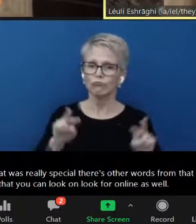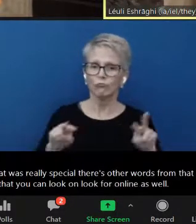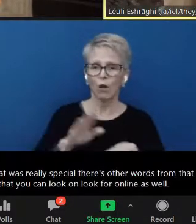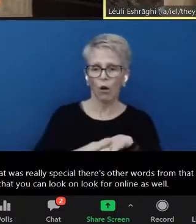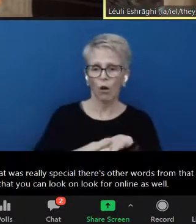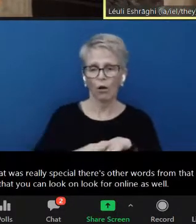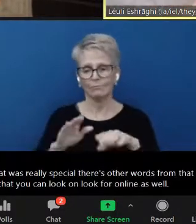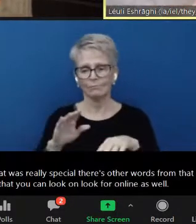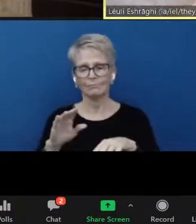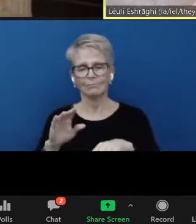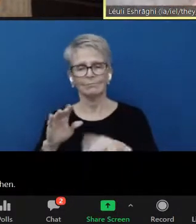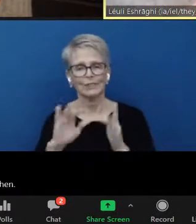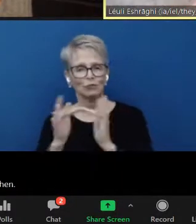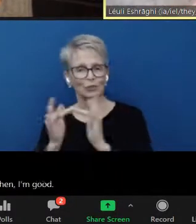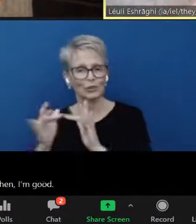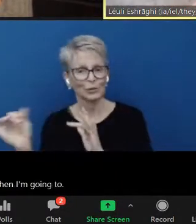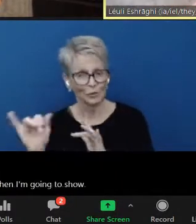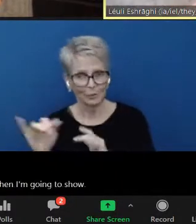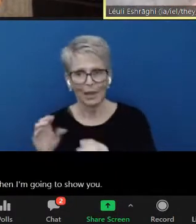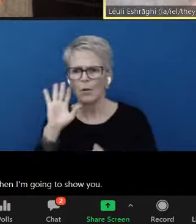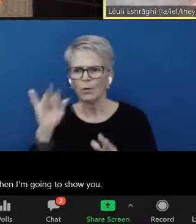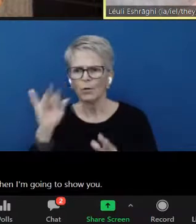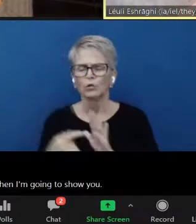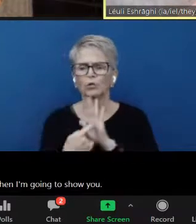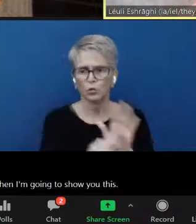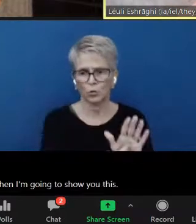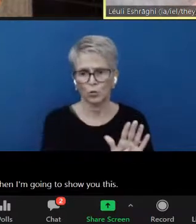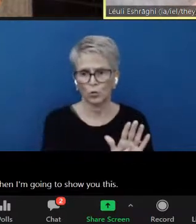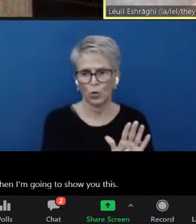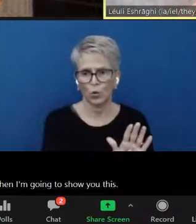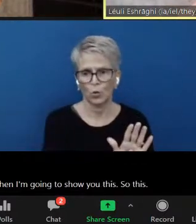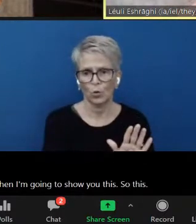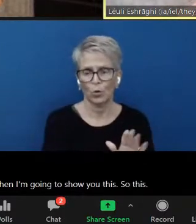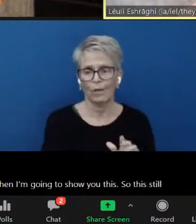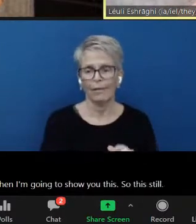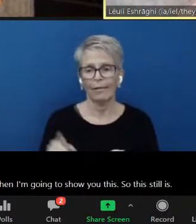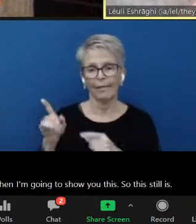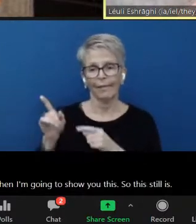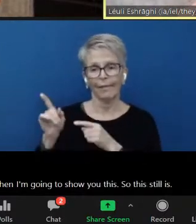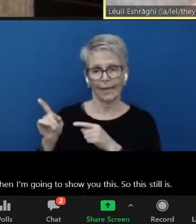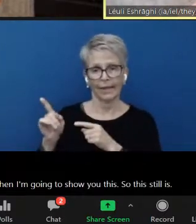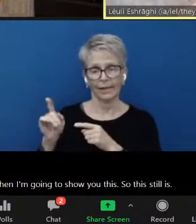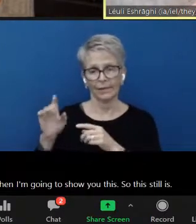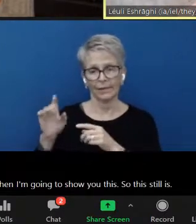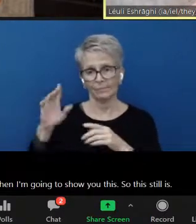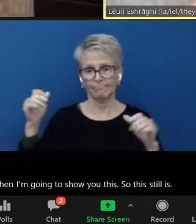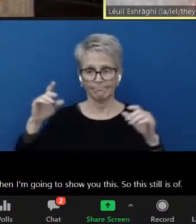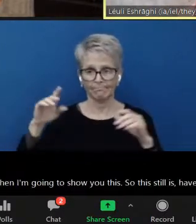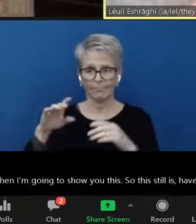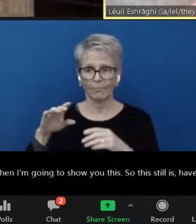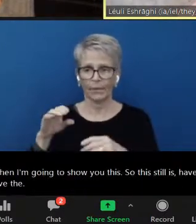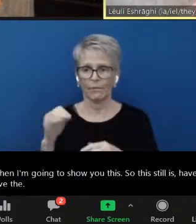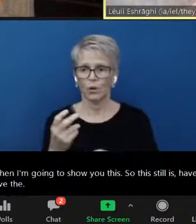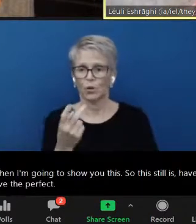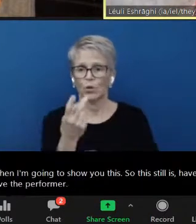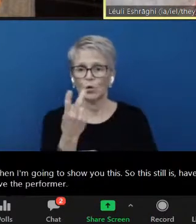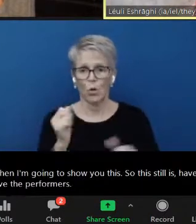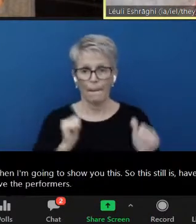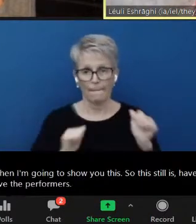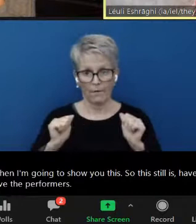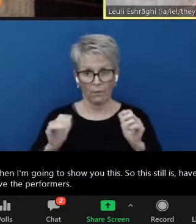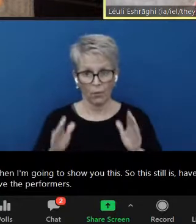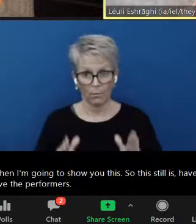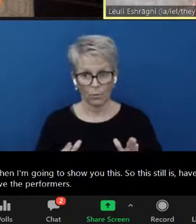well. And then I'm going to show you this. So this still is of two of the performers,